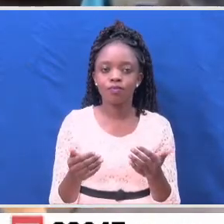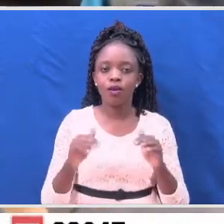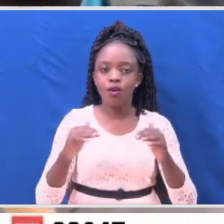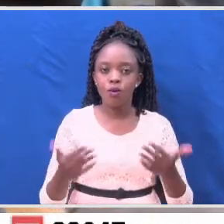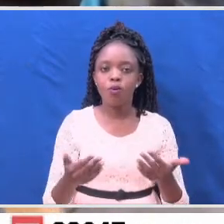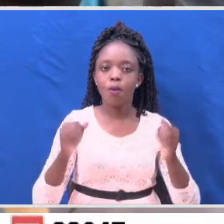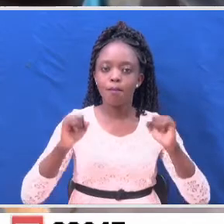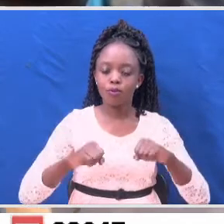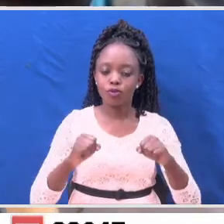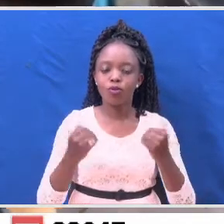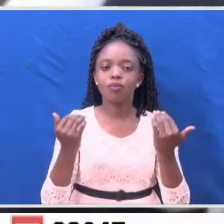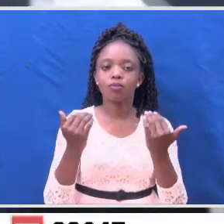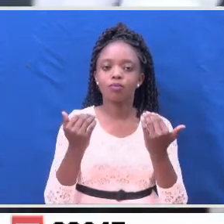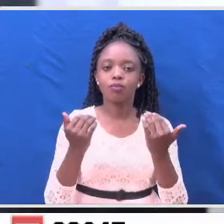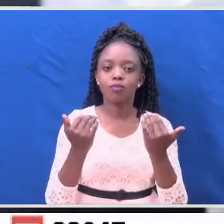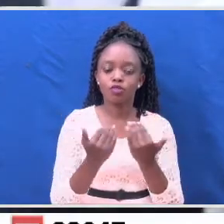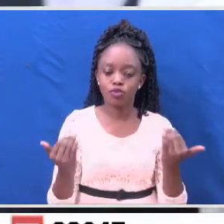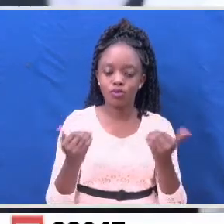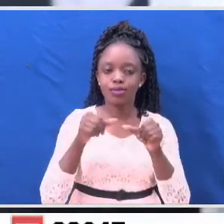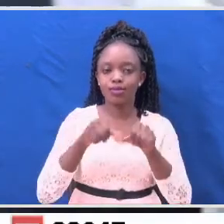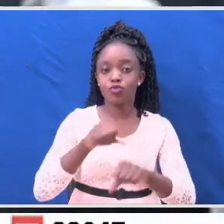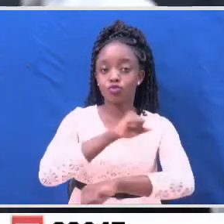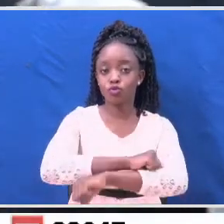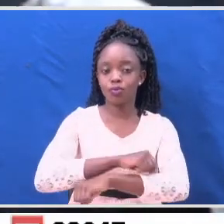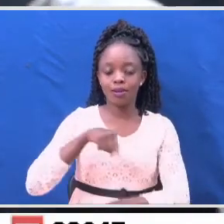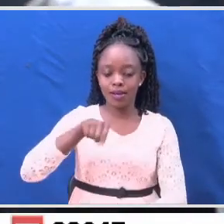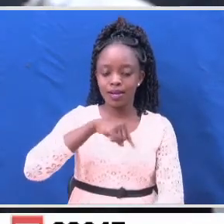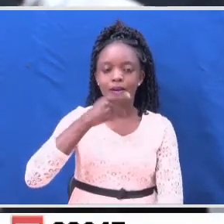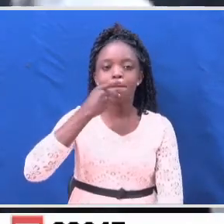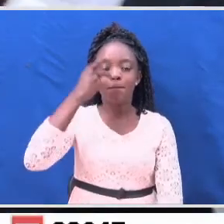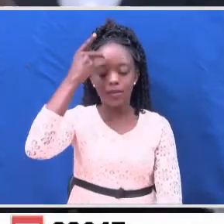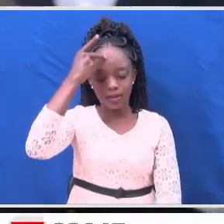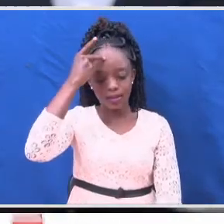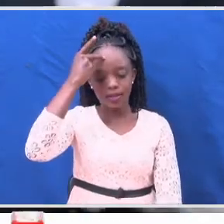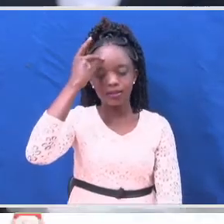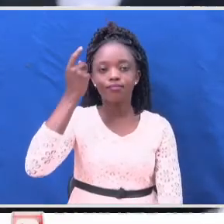wanaweza kaisha watoto kwa shule. Sisi wazazi waenda